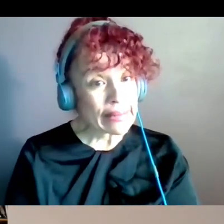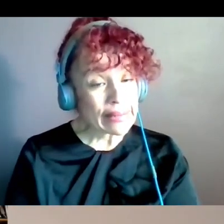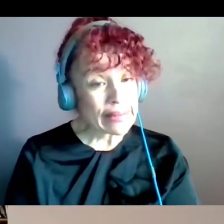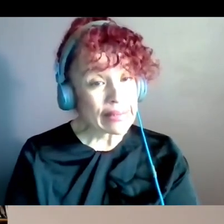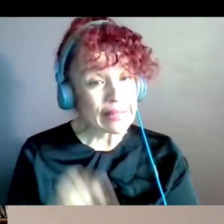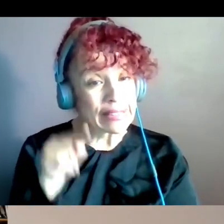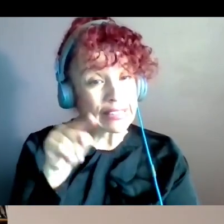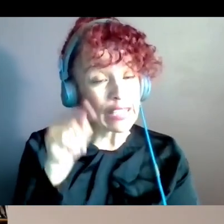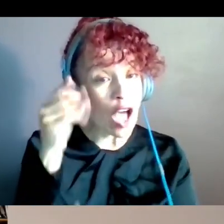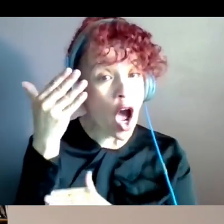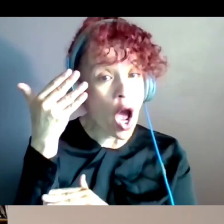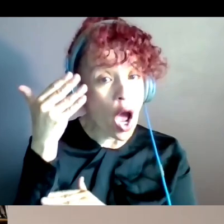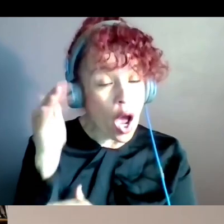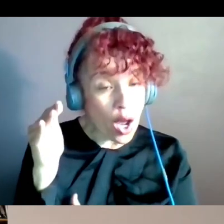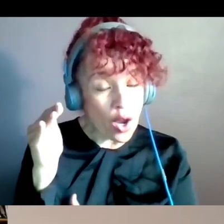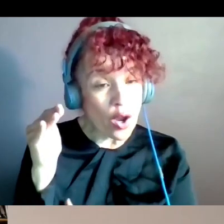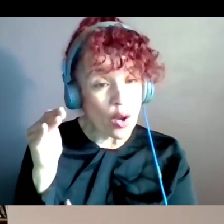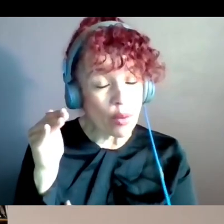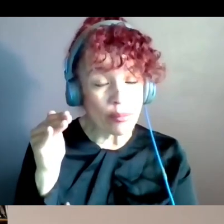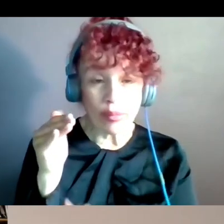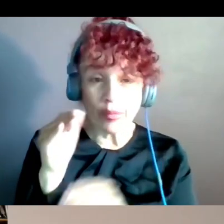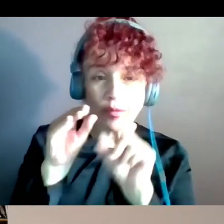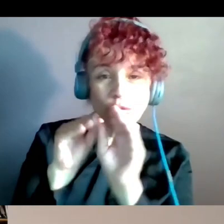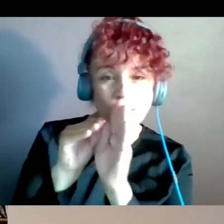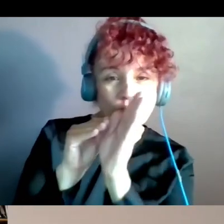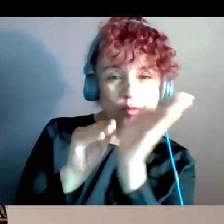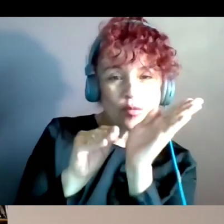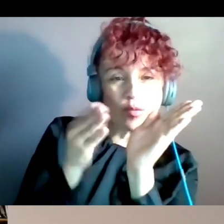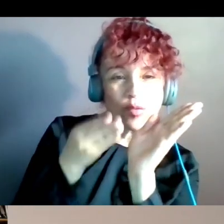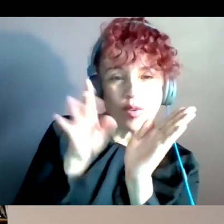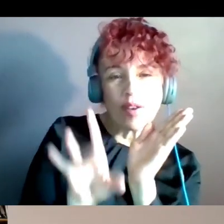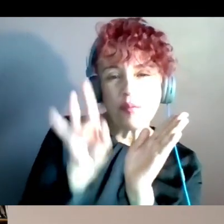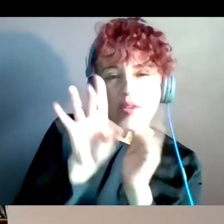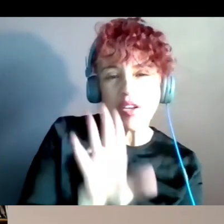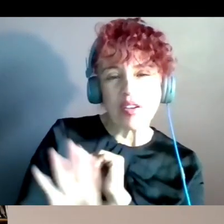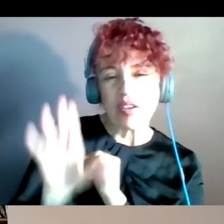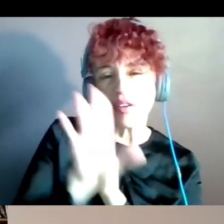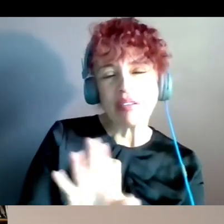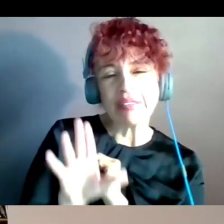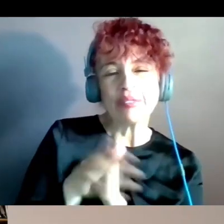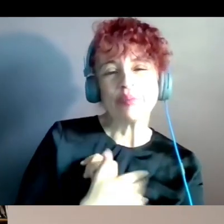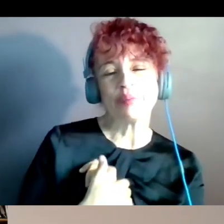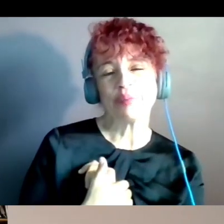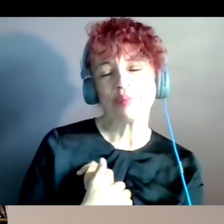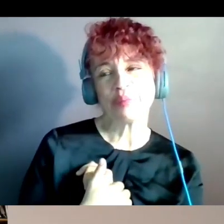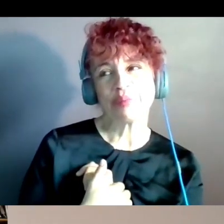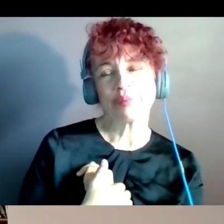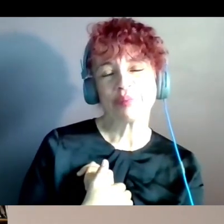This tree must have been twisted and turned over and kicked around and just melt.